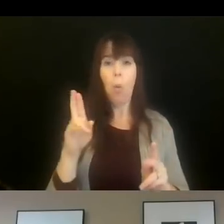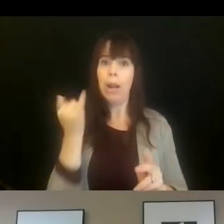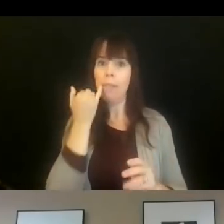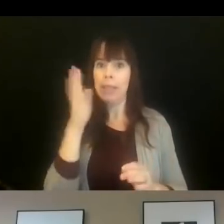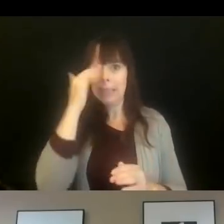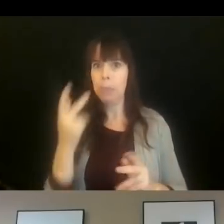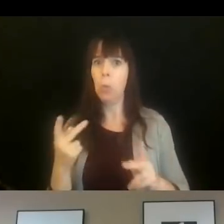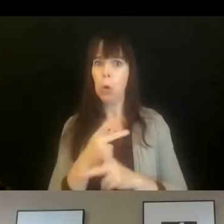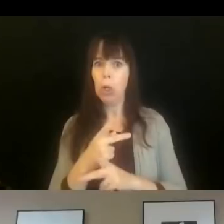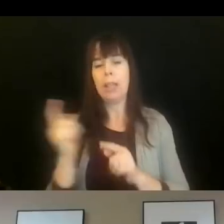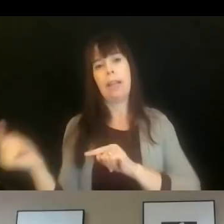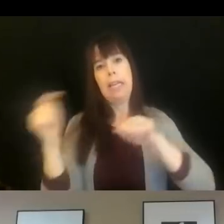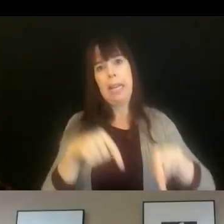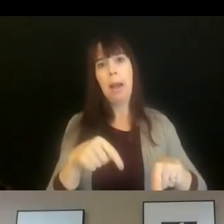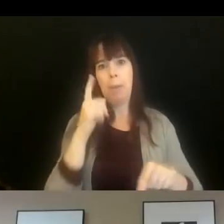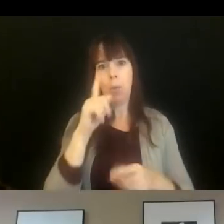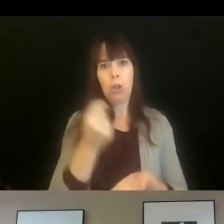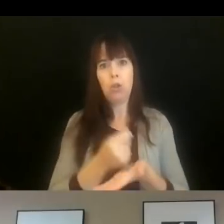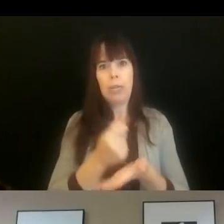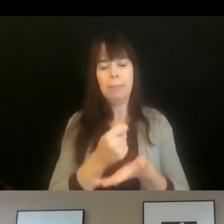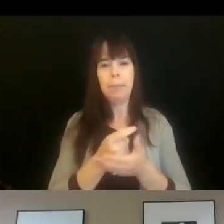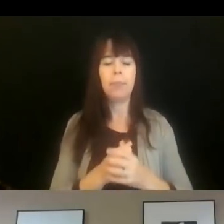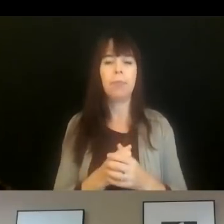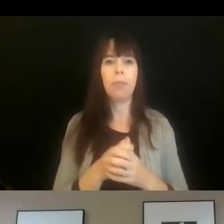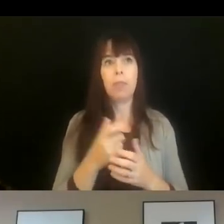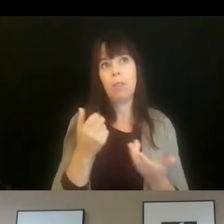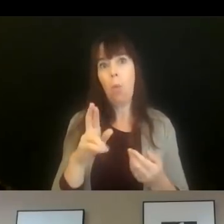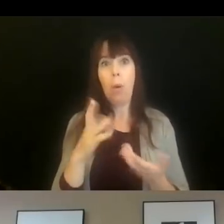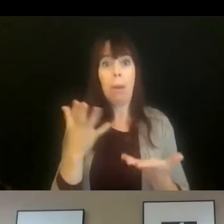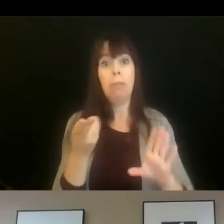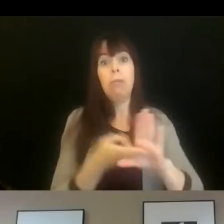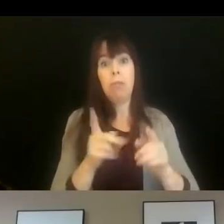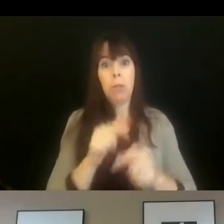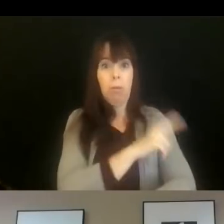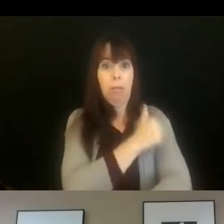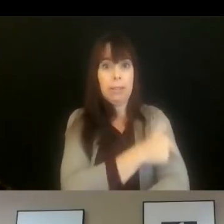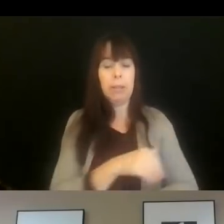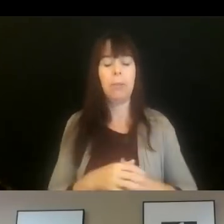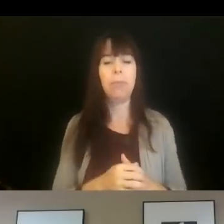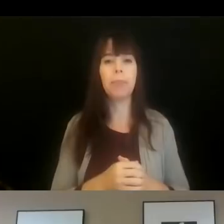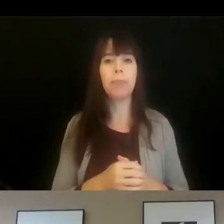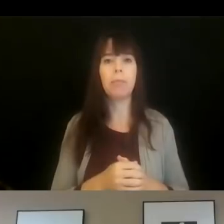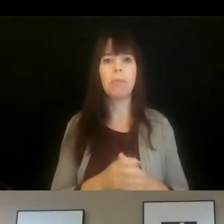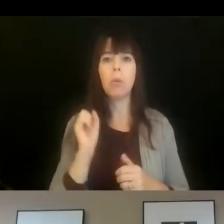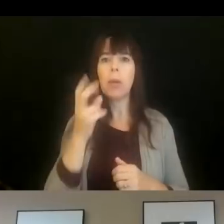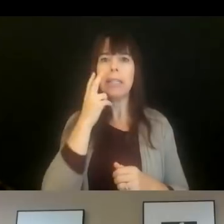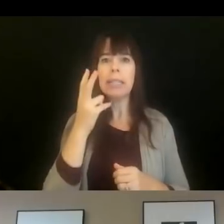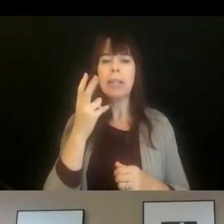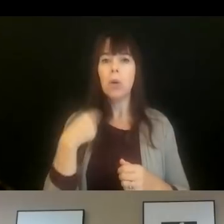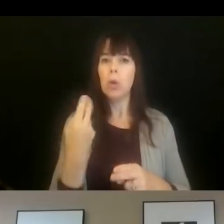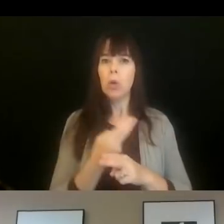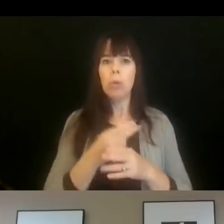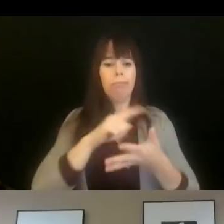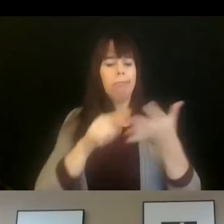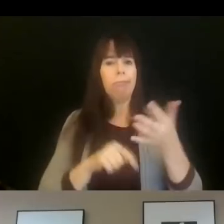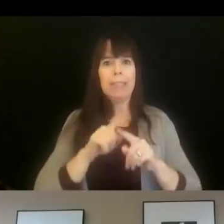worse and they need to come in and be evaluated or even be admitted. So you can see that we're using all these